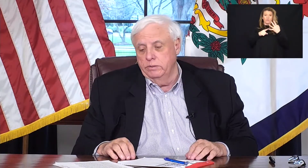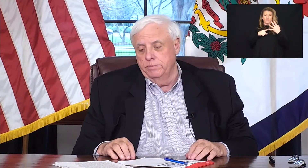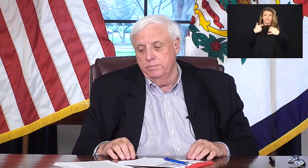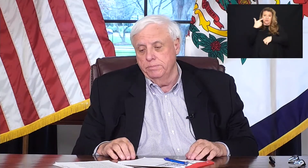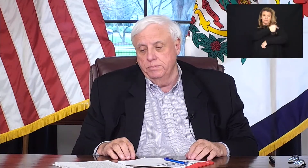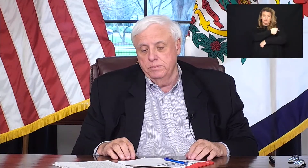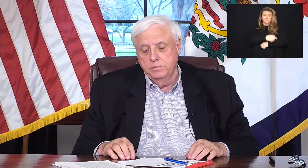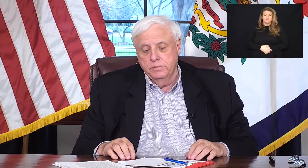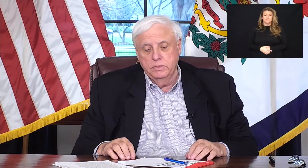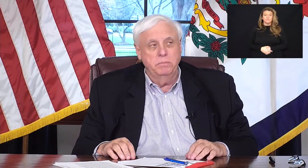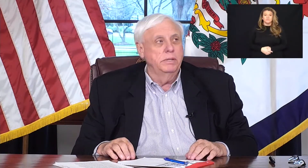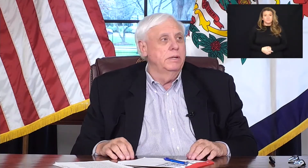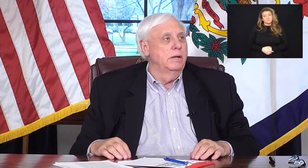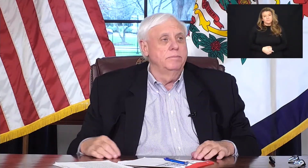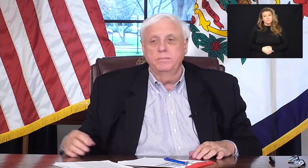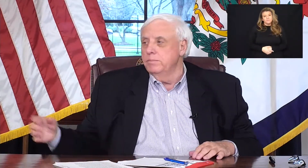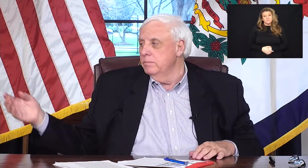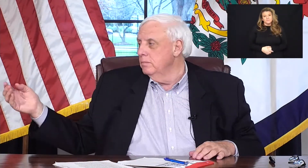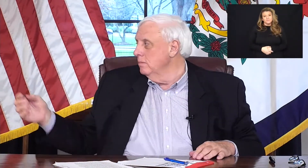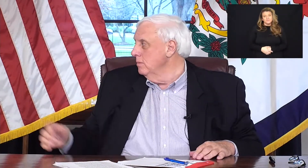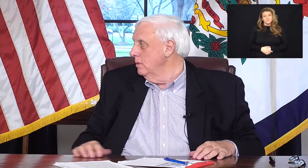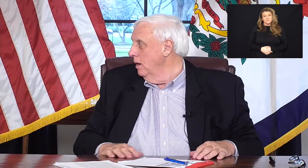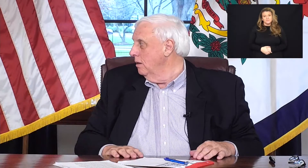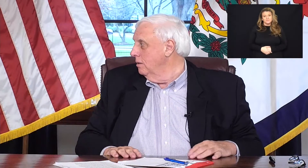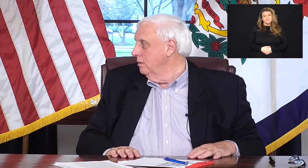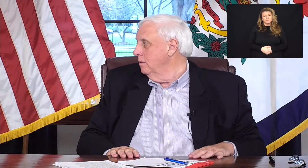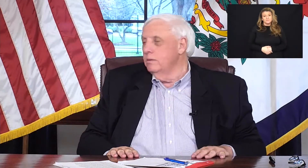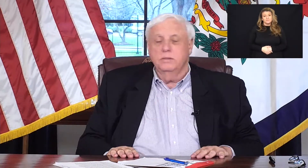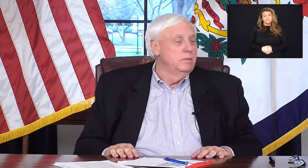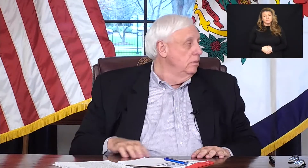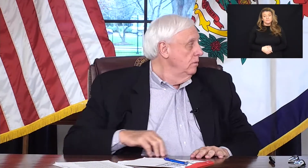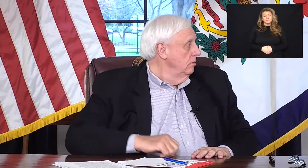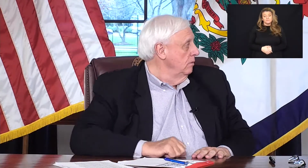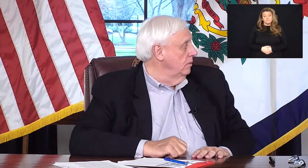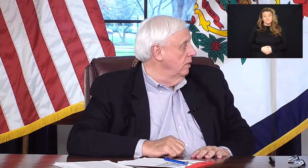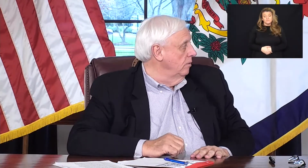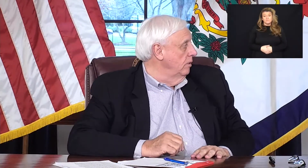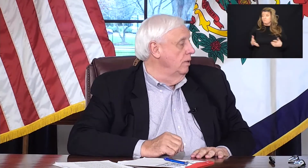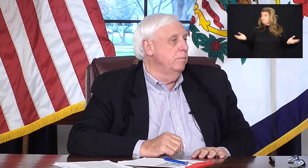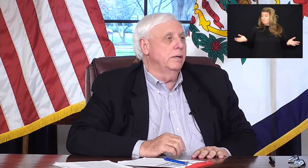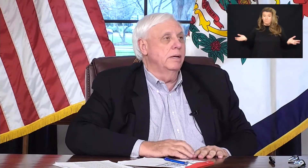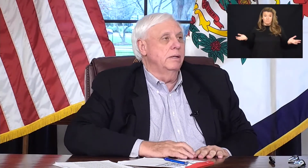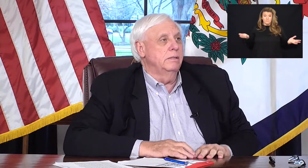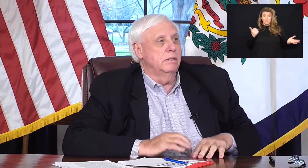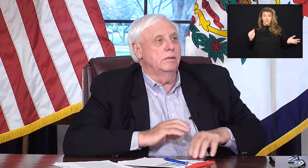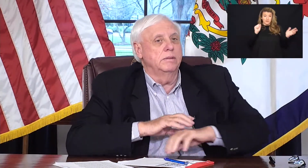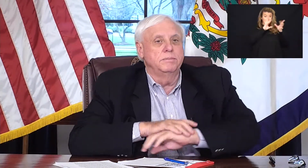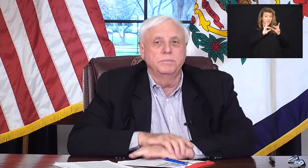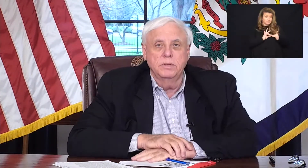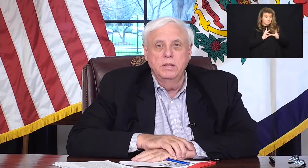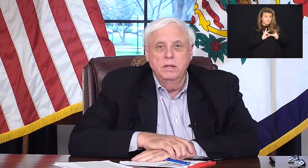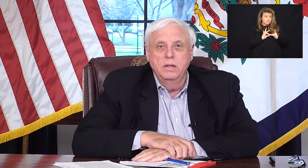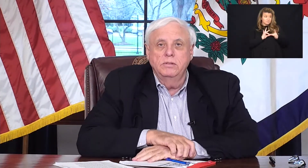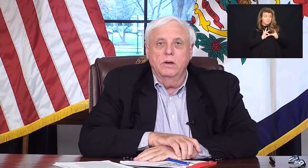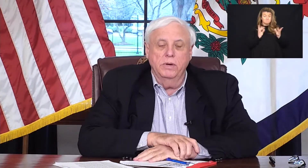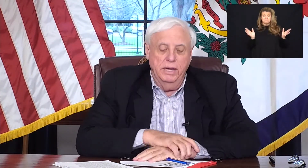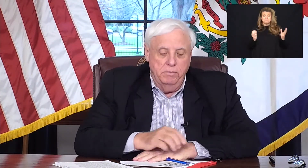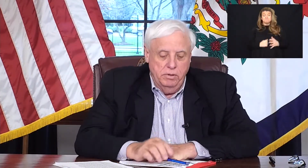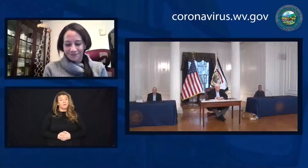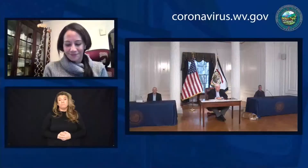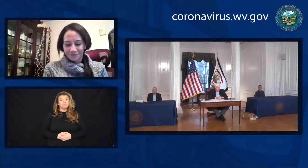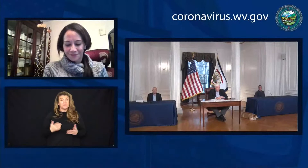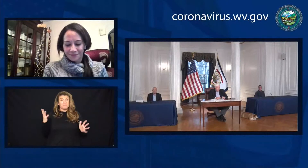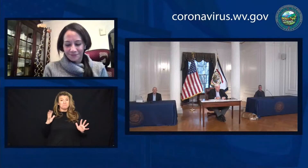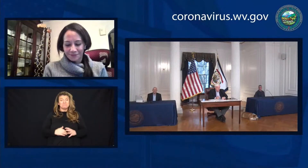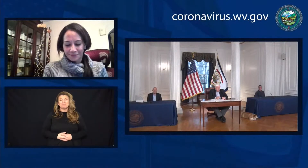dose. But, Doc, General, anybody got anything? Okay. That's all we got,